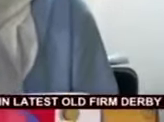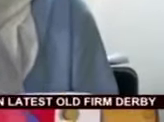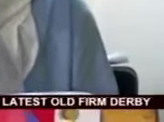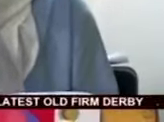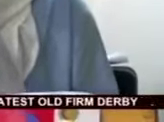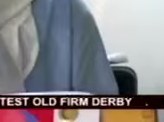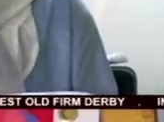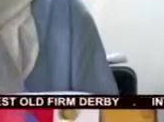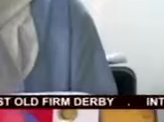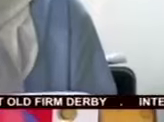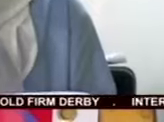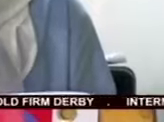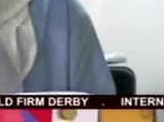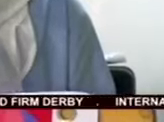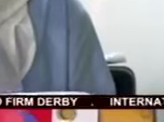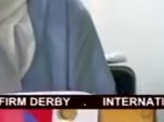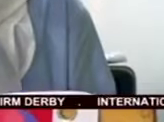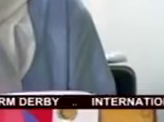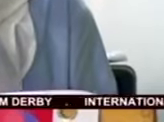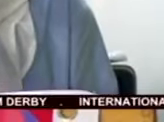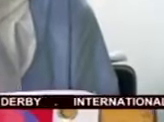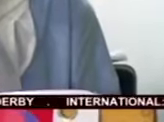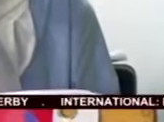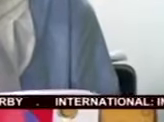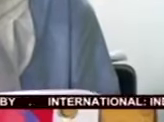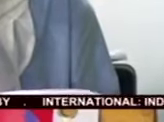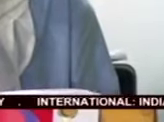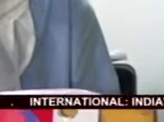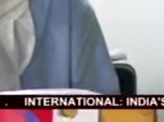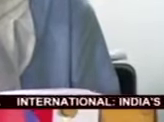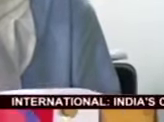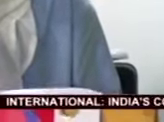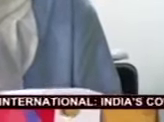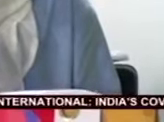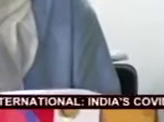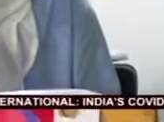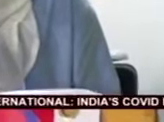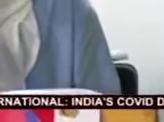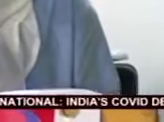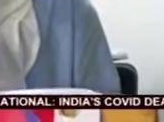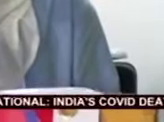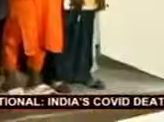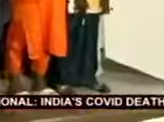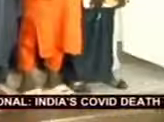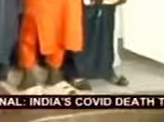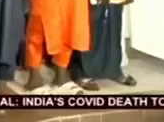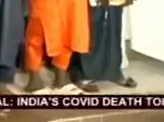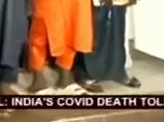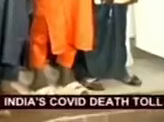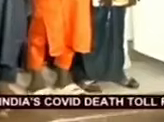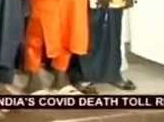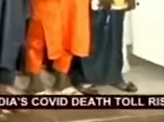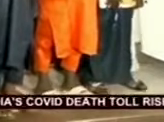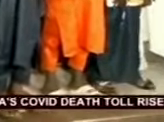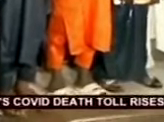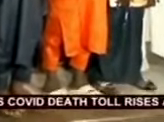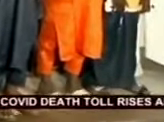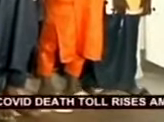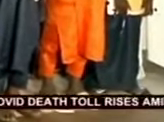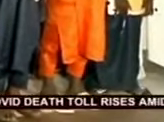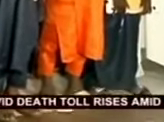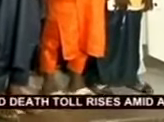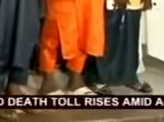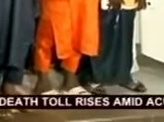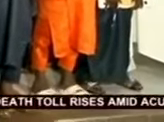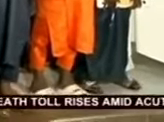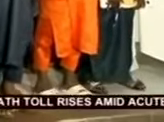buruka tenturoke talibullah ila lodi loda nyima anila karanya nyima aye susun